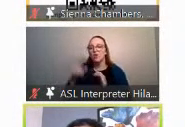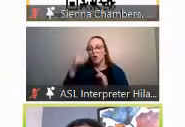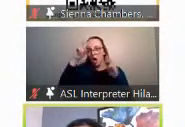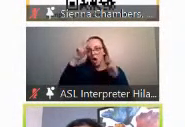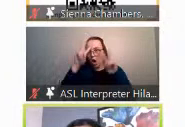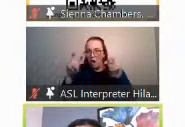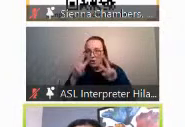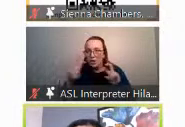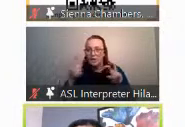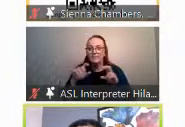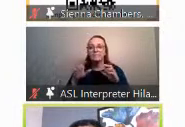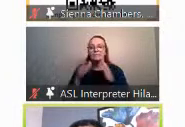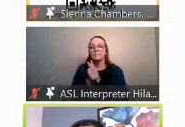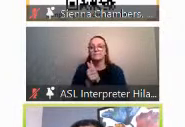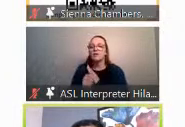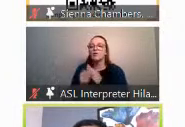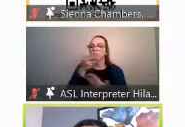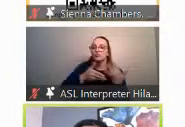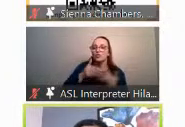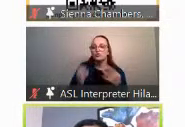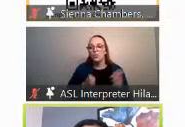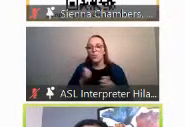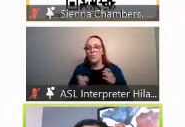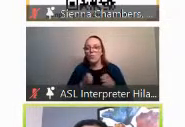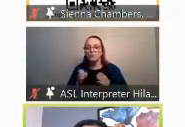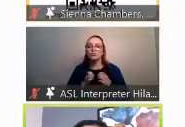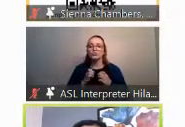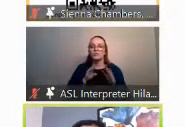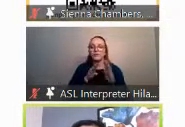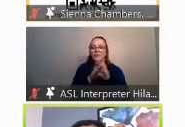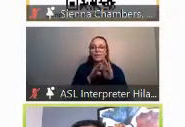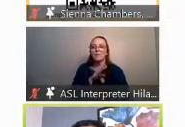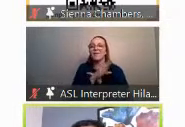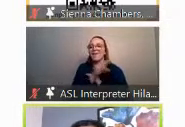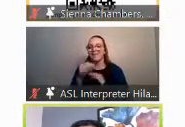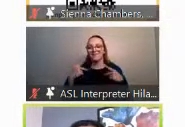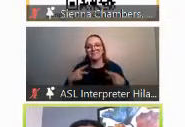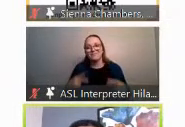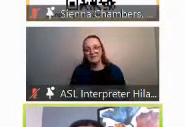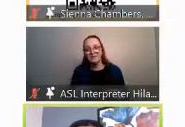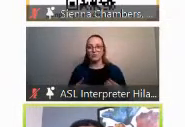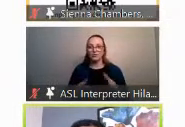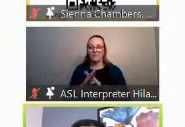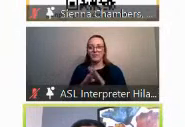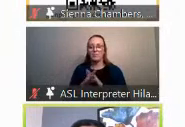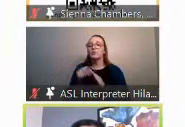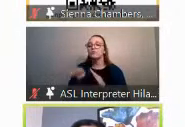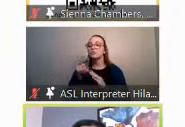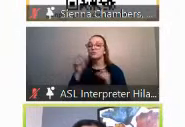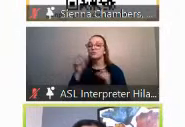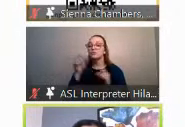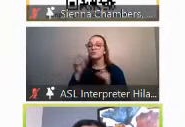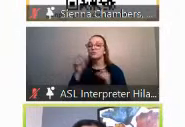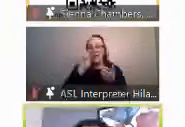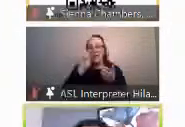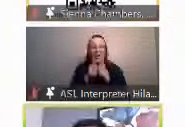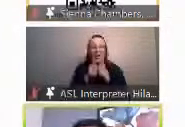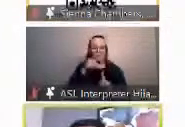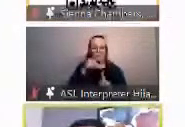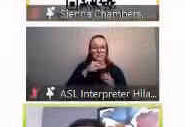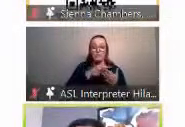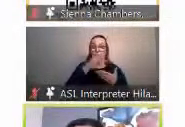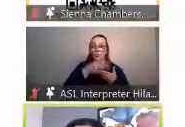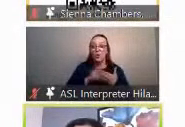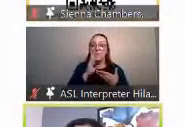emotional development, as well as their physical development. You might also consider the ways in which the program creates inclusive